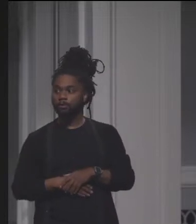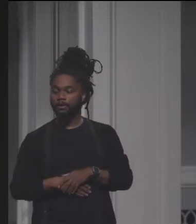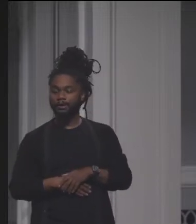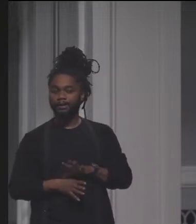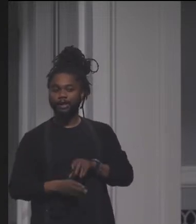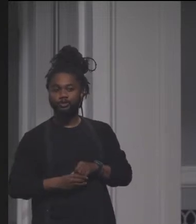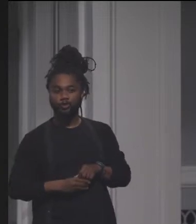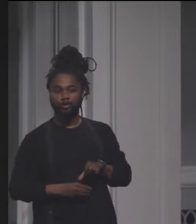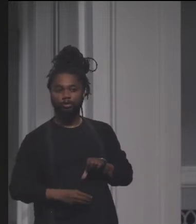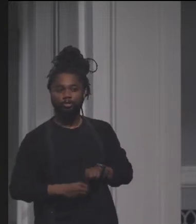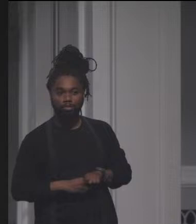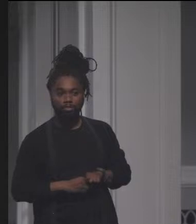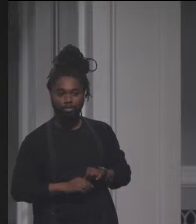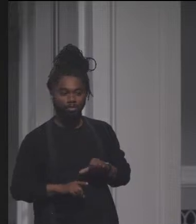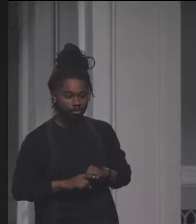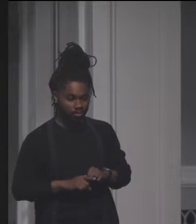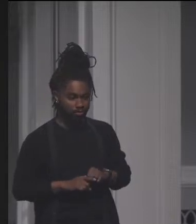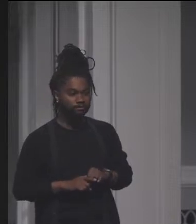expletive, no.